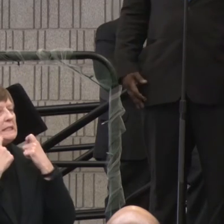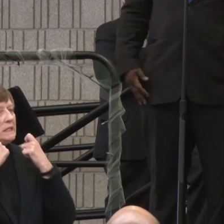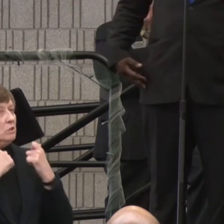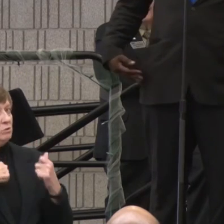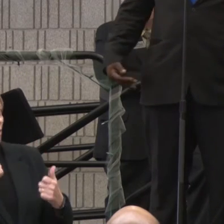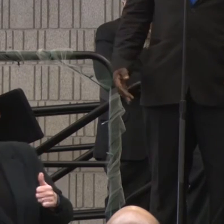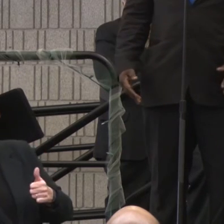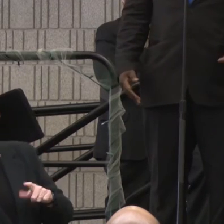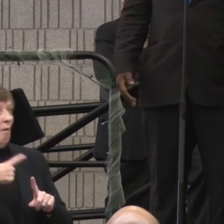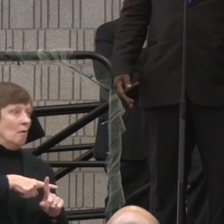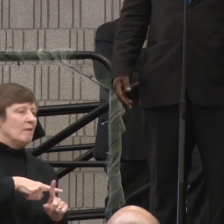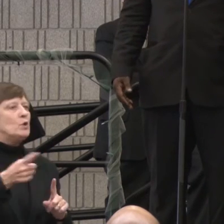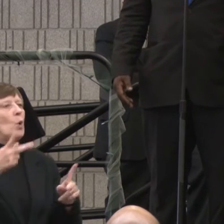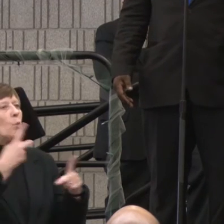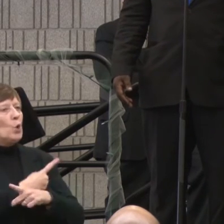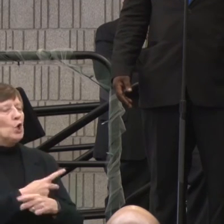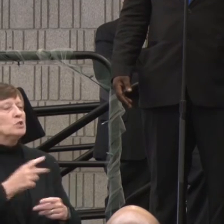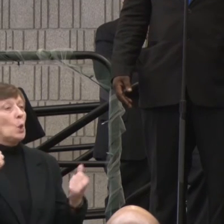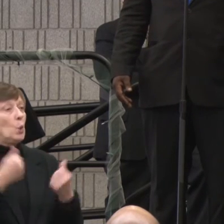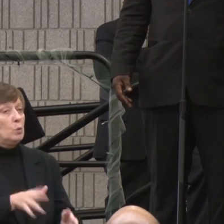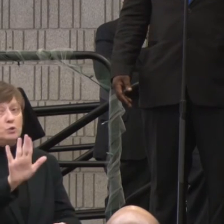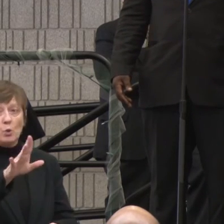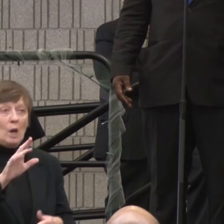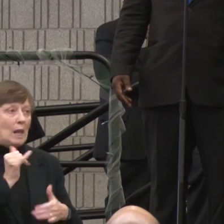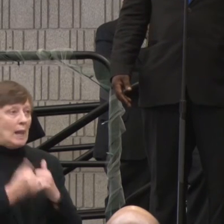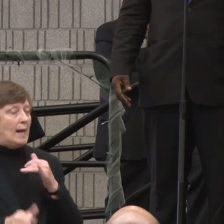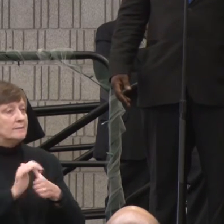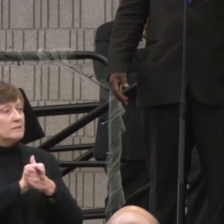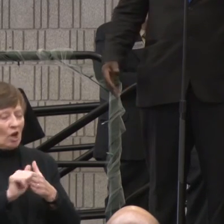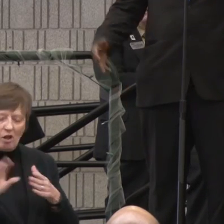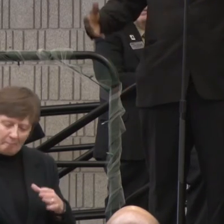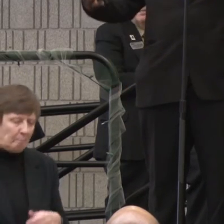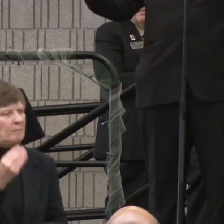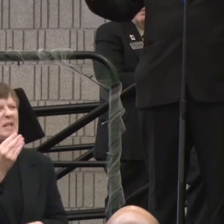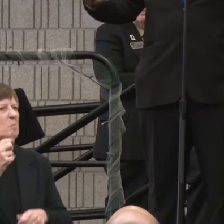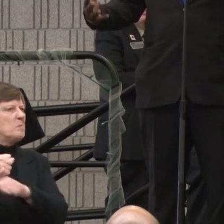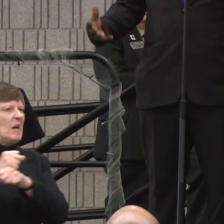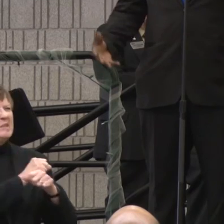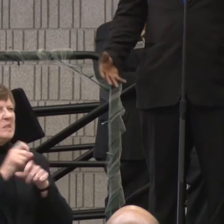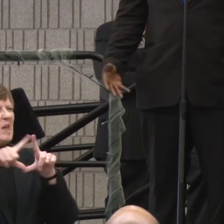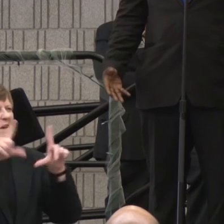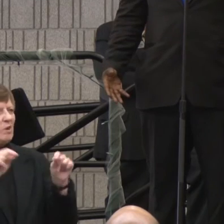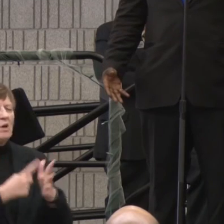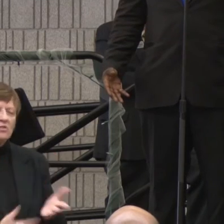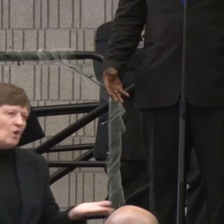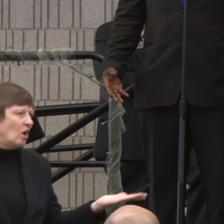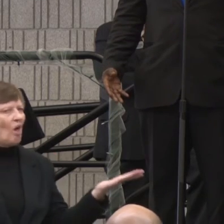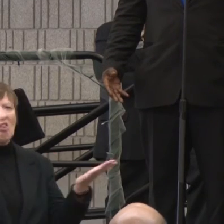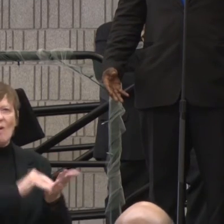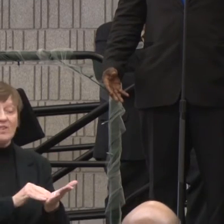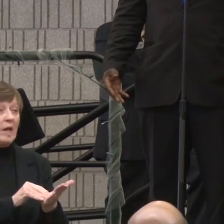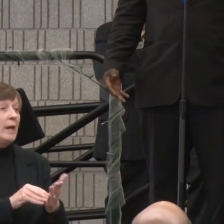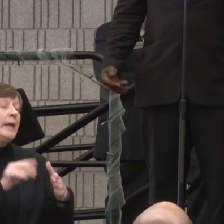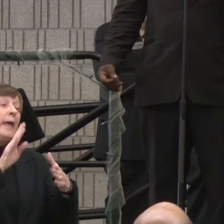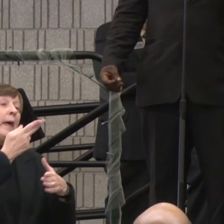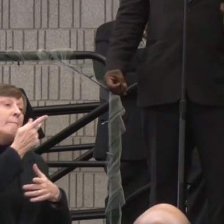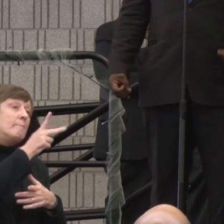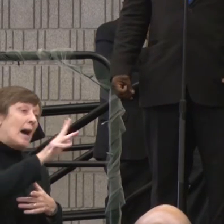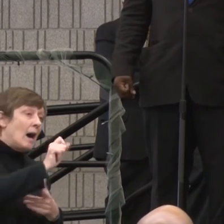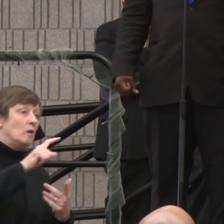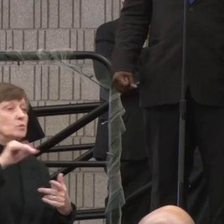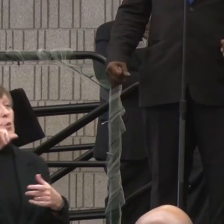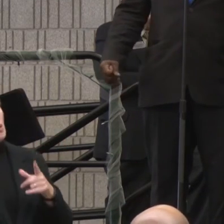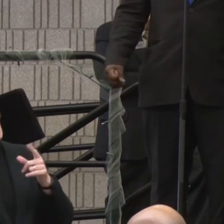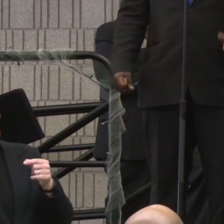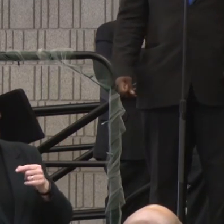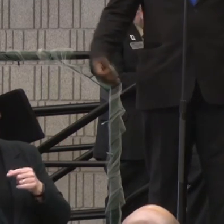worst fear is losing your last dollar, you might as well pick up that slave collar. And begin the cycle again. Whether it's pounds or yen, that money ain't your